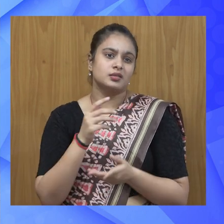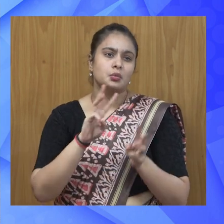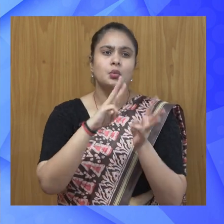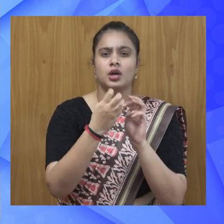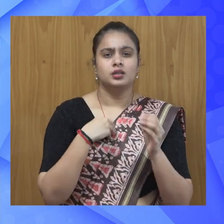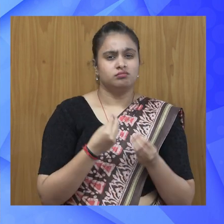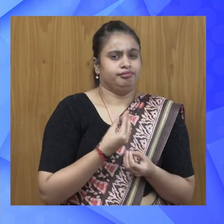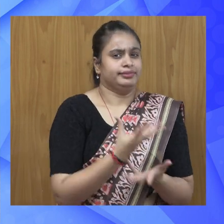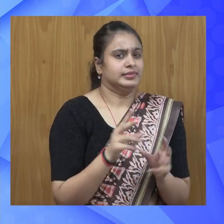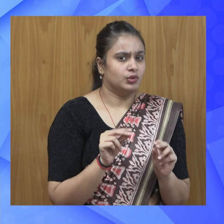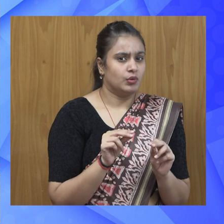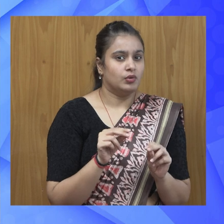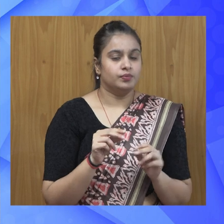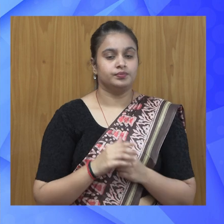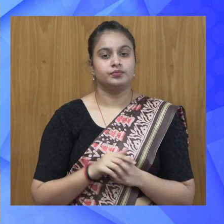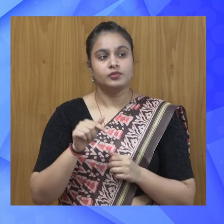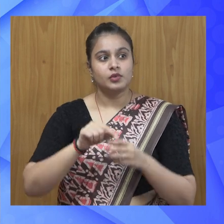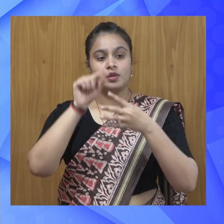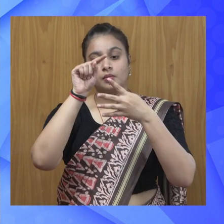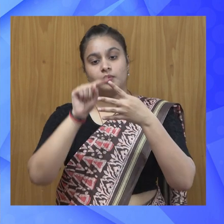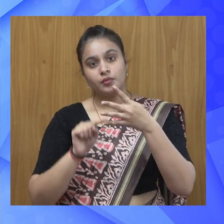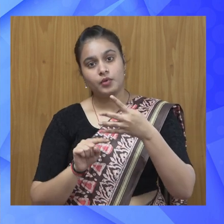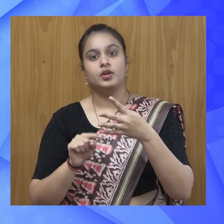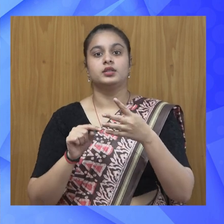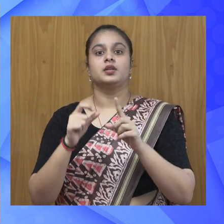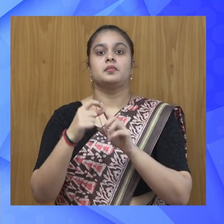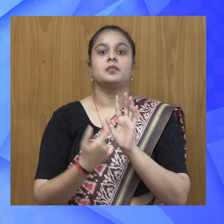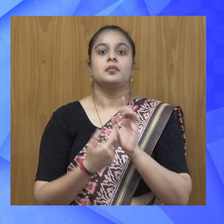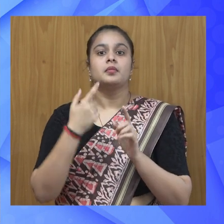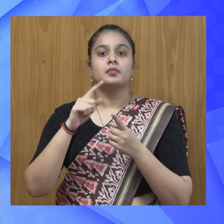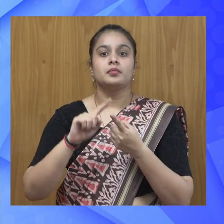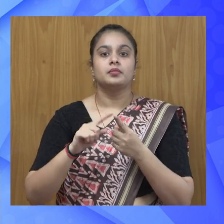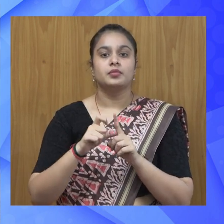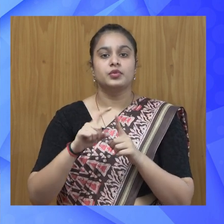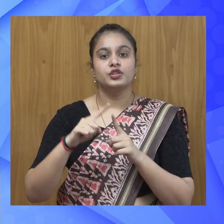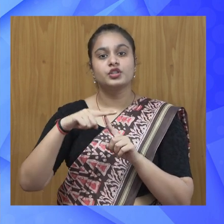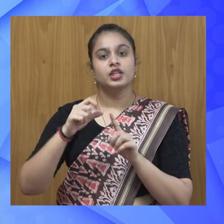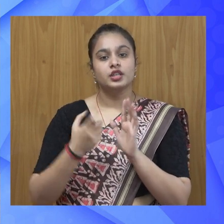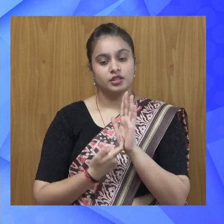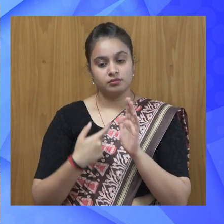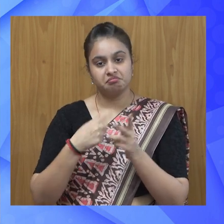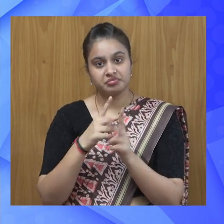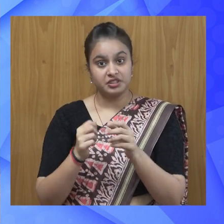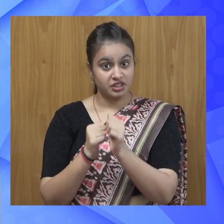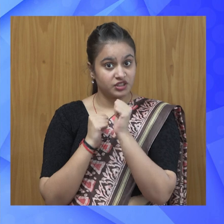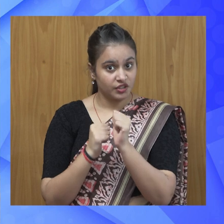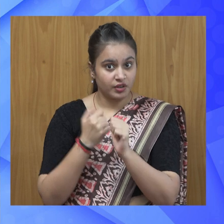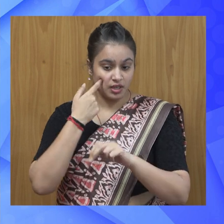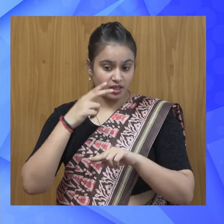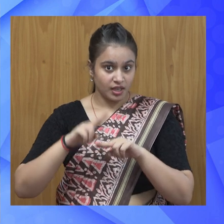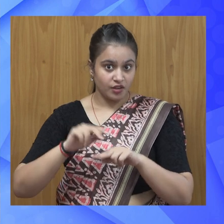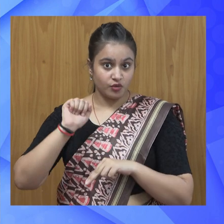right? So now these are the predators. Now, things become very difficult if they share your